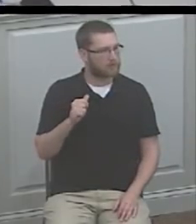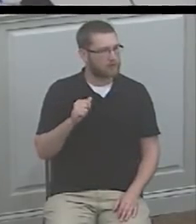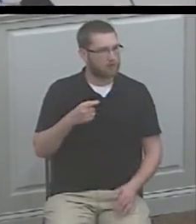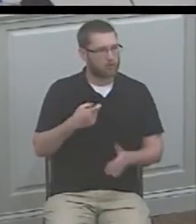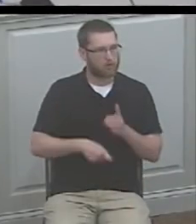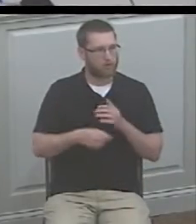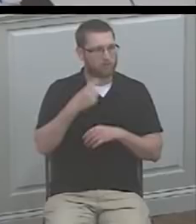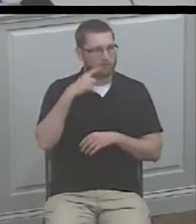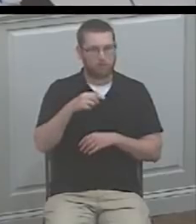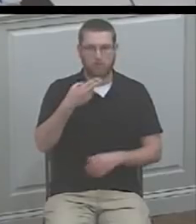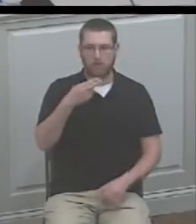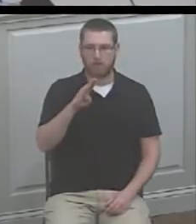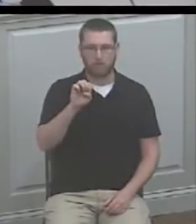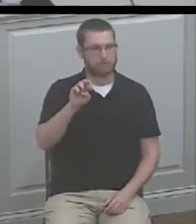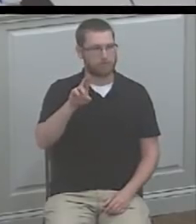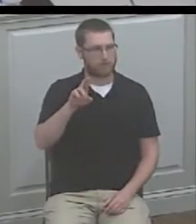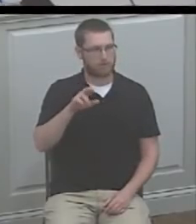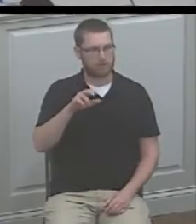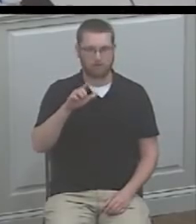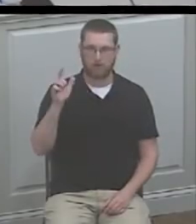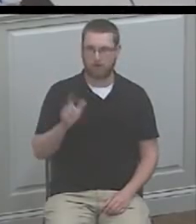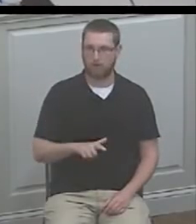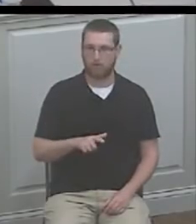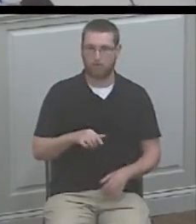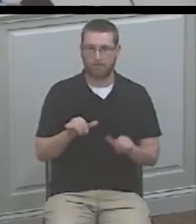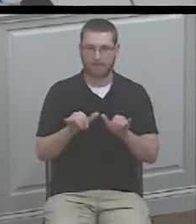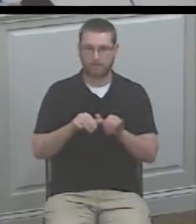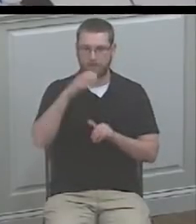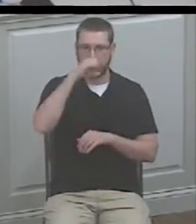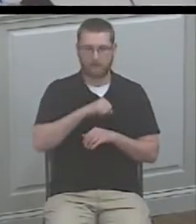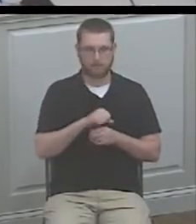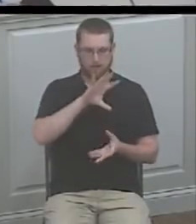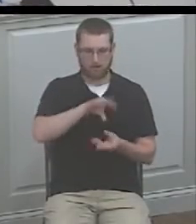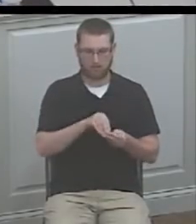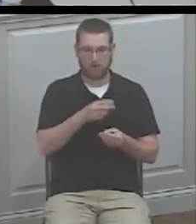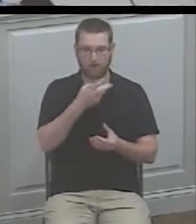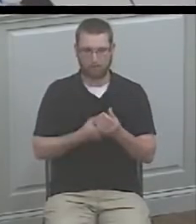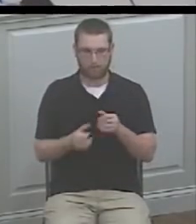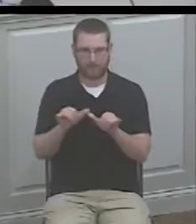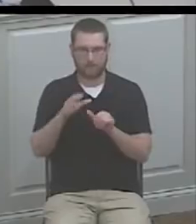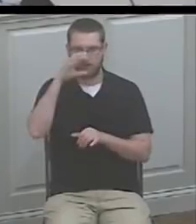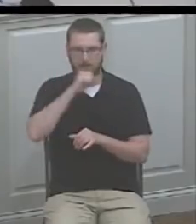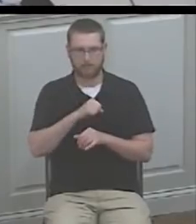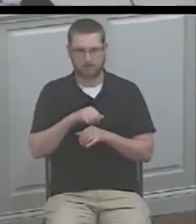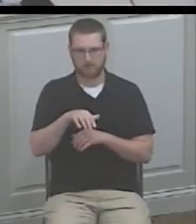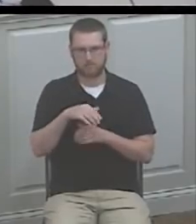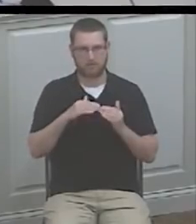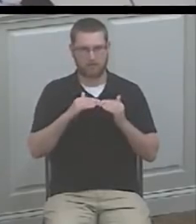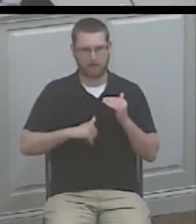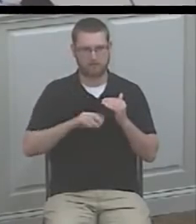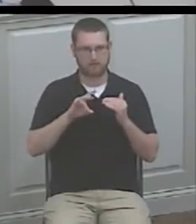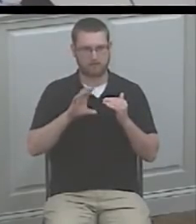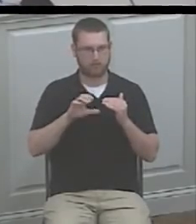cost for Hubert was well below the engineer's estimate. When you combine the two, it's below the engineer's estimate of about